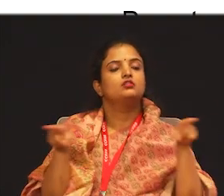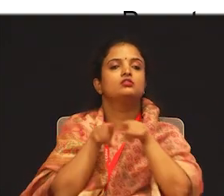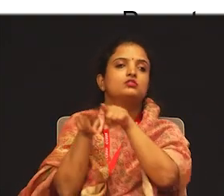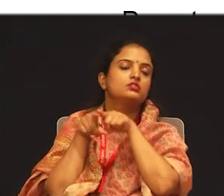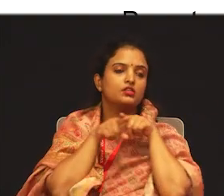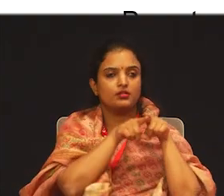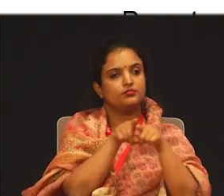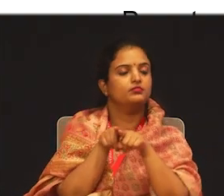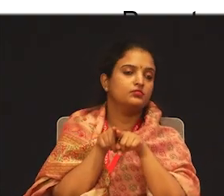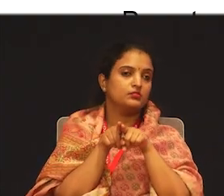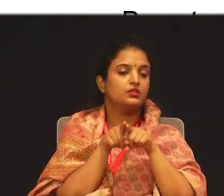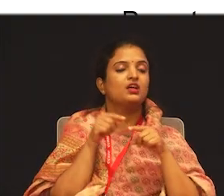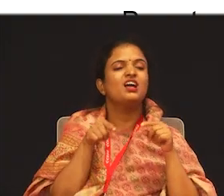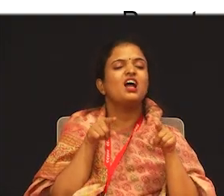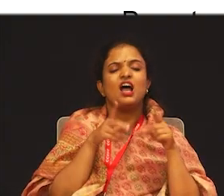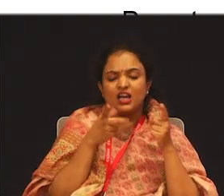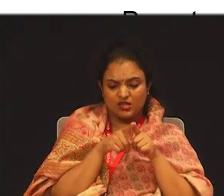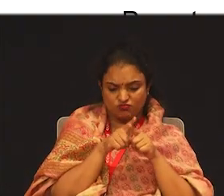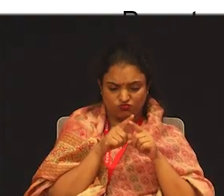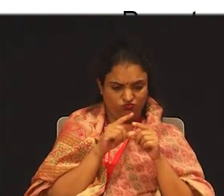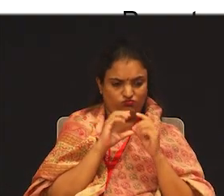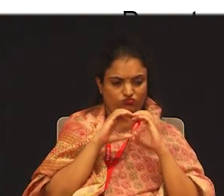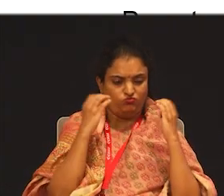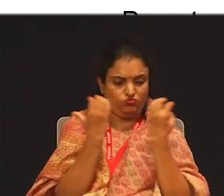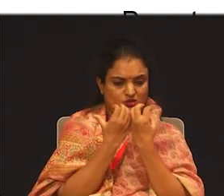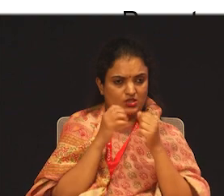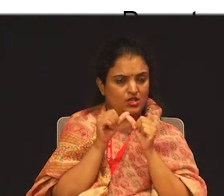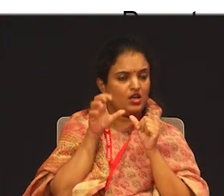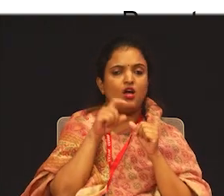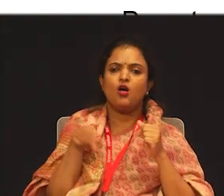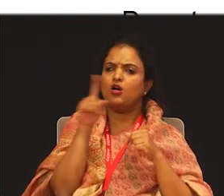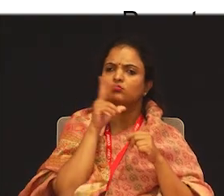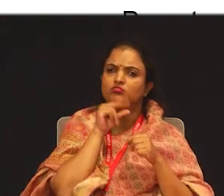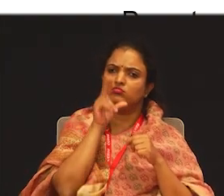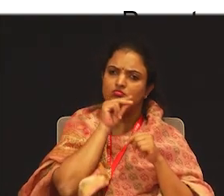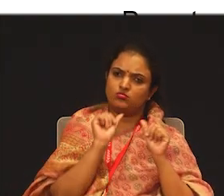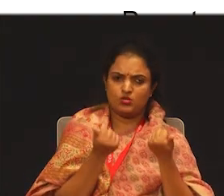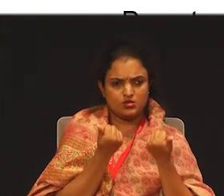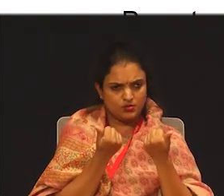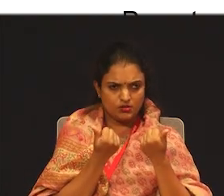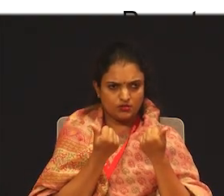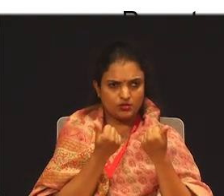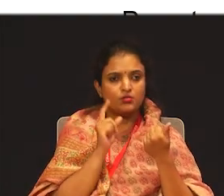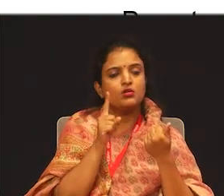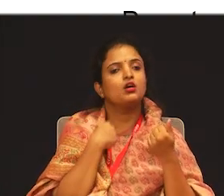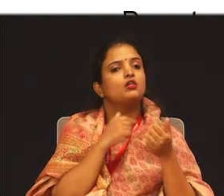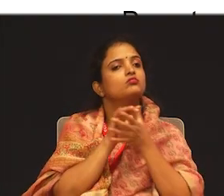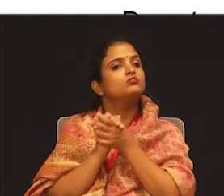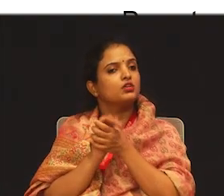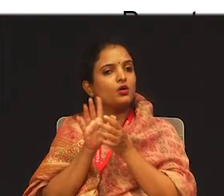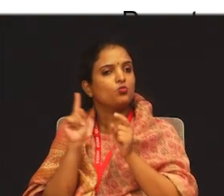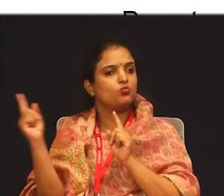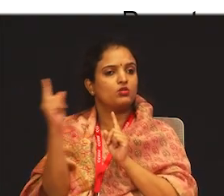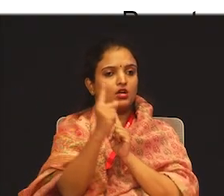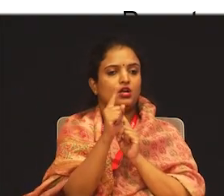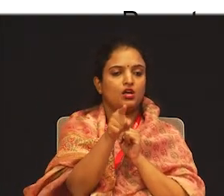this whole class approach? See, we all can speak, right? But we have a friend here who